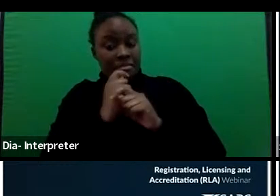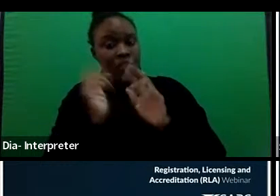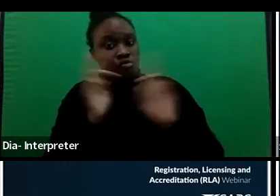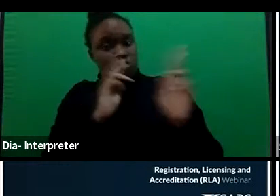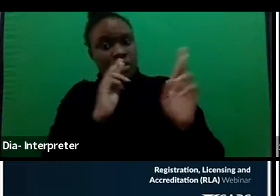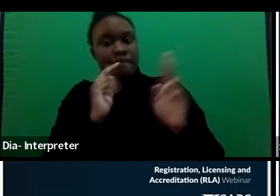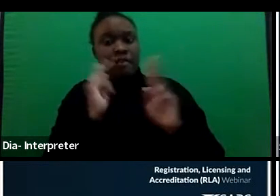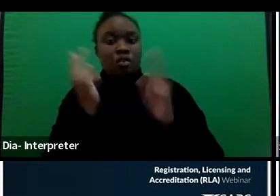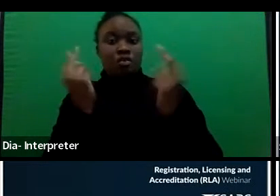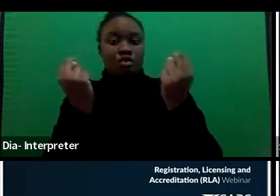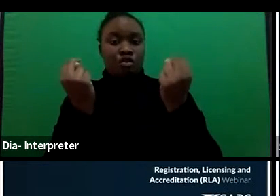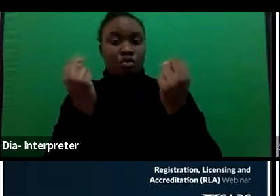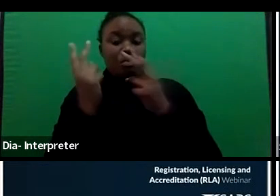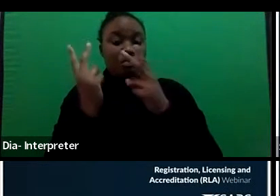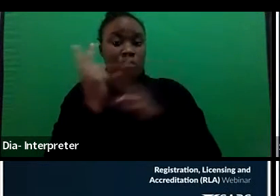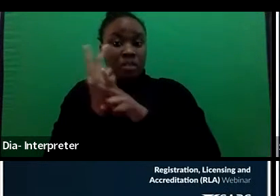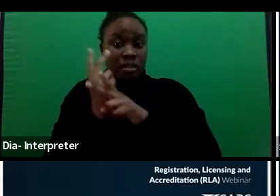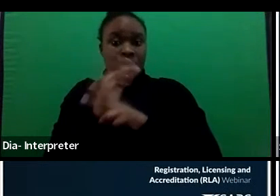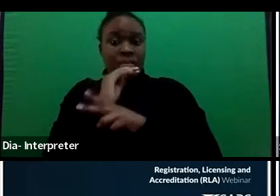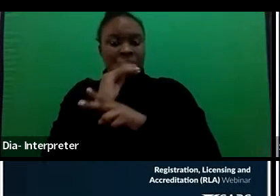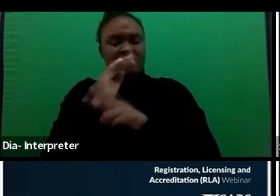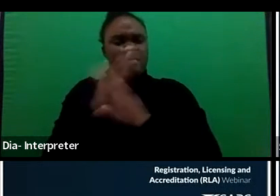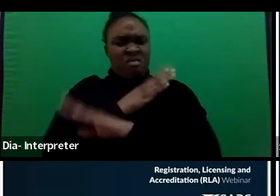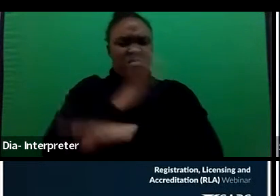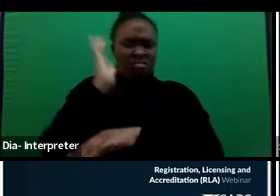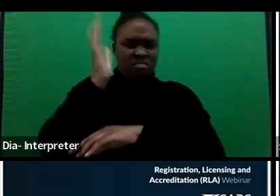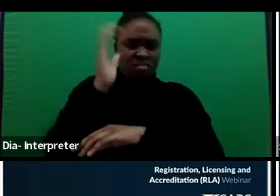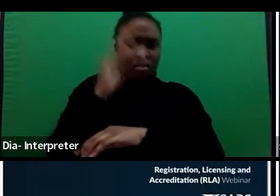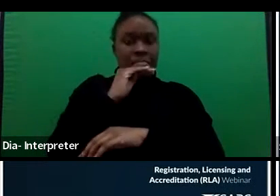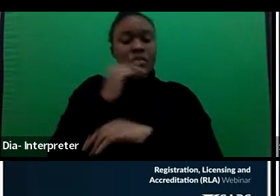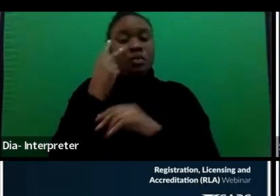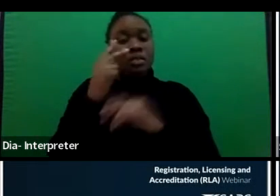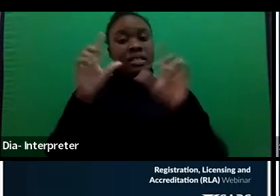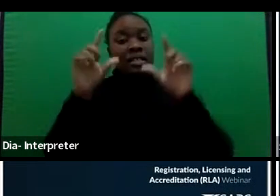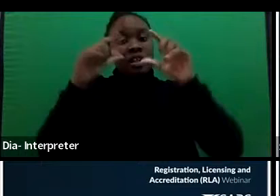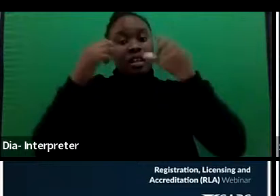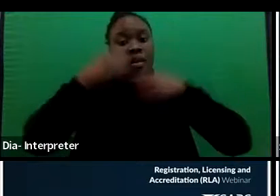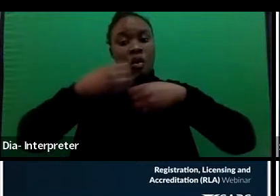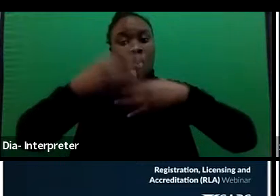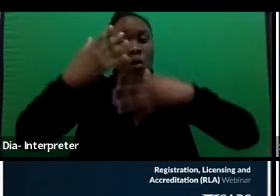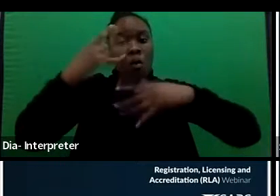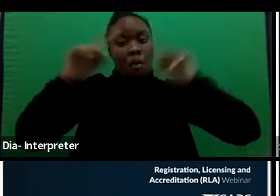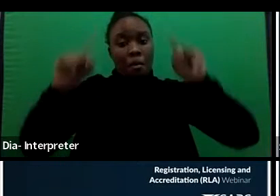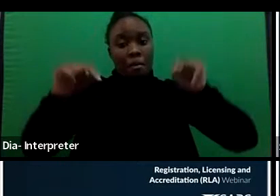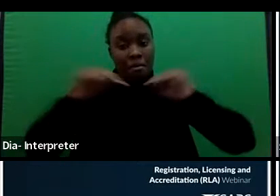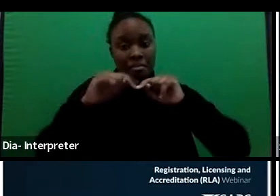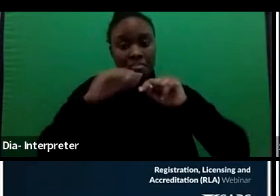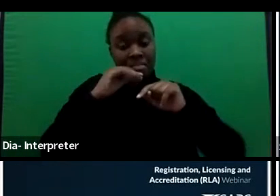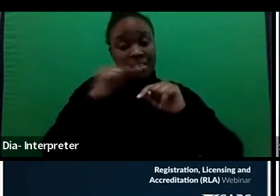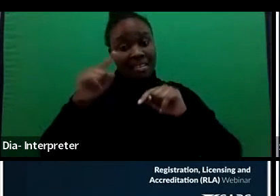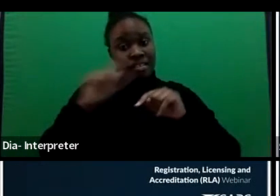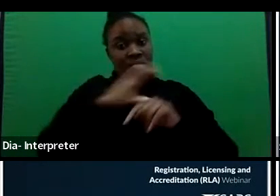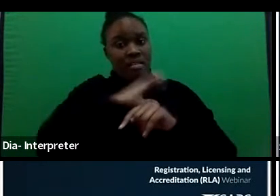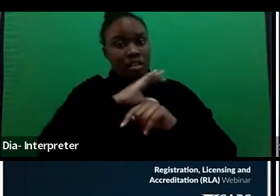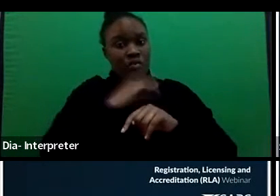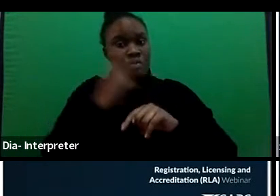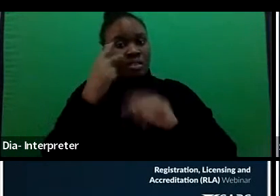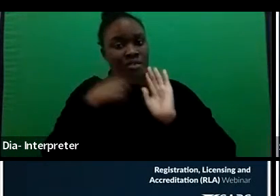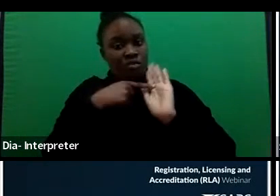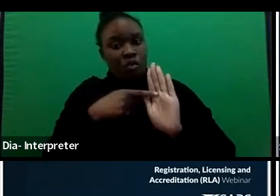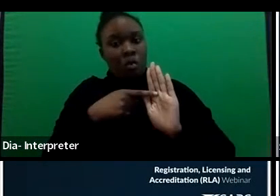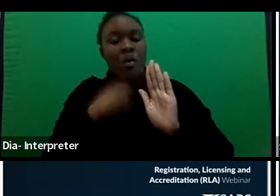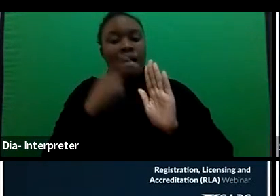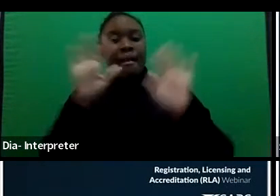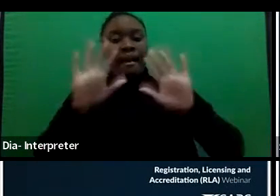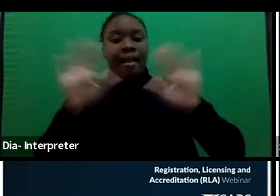I mentioned in my presentation, on your dashboard, that particular client will be indicated by way of a color coding